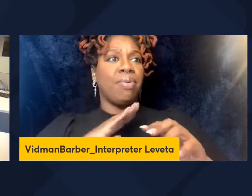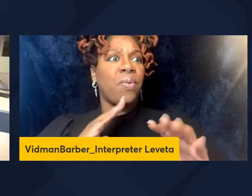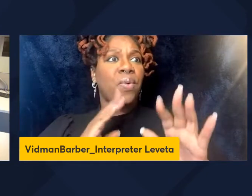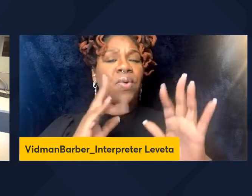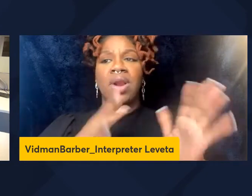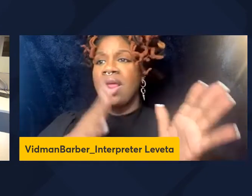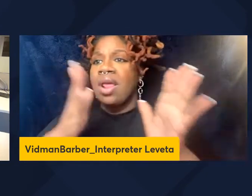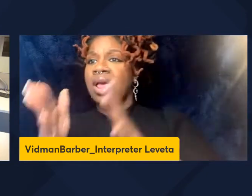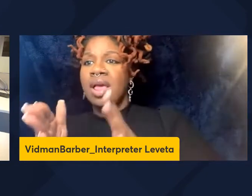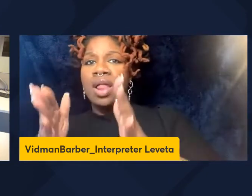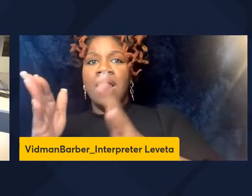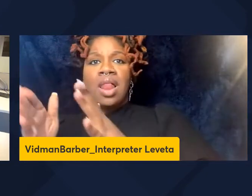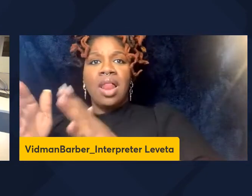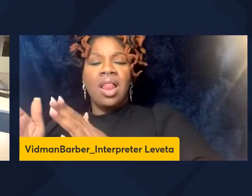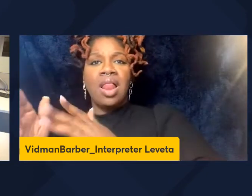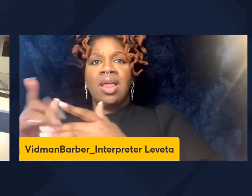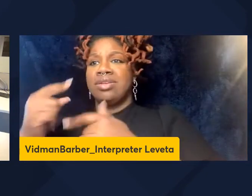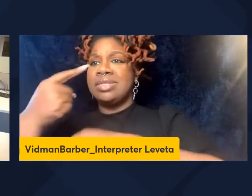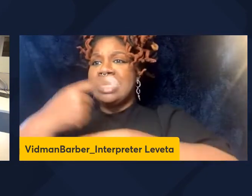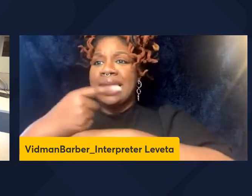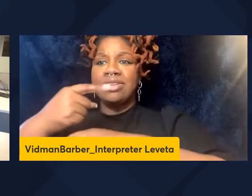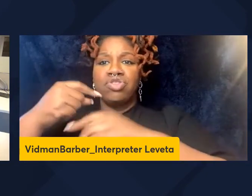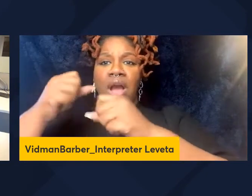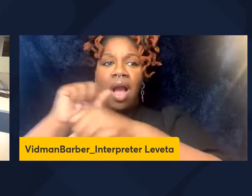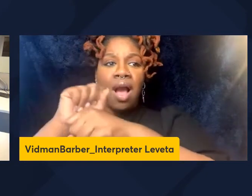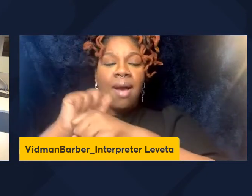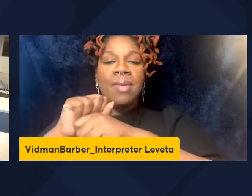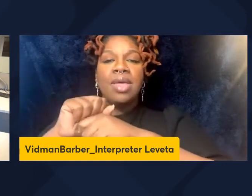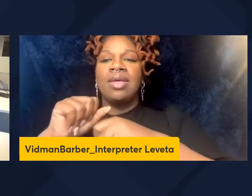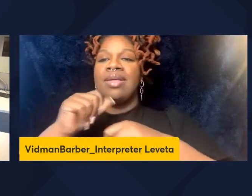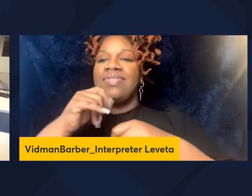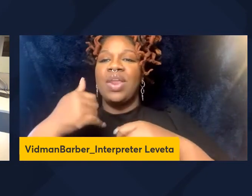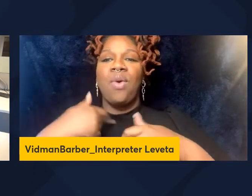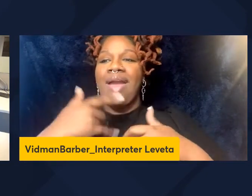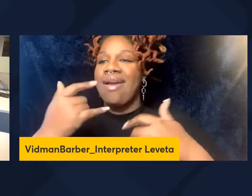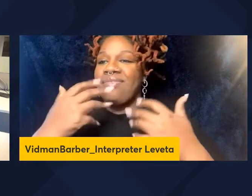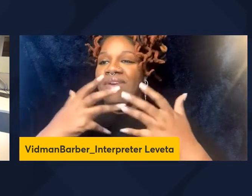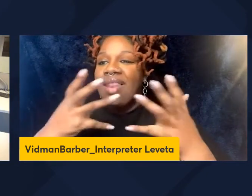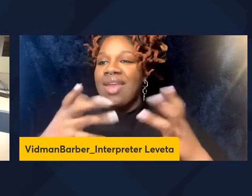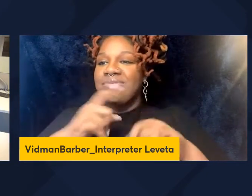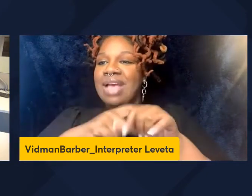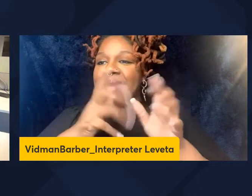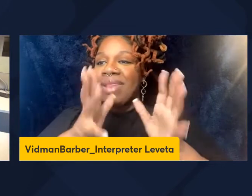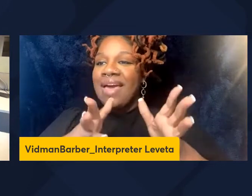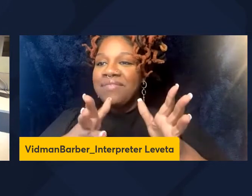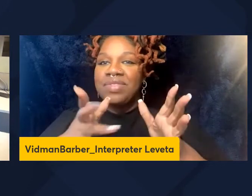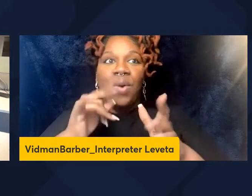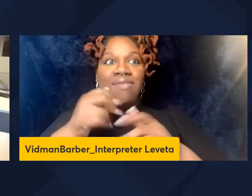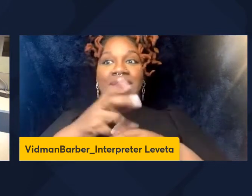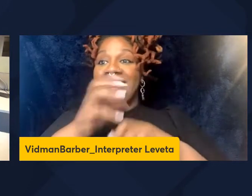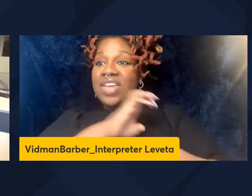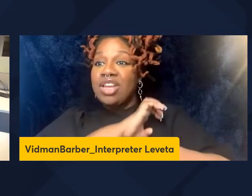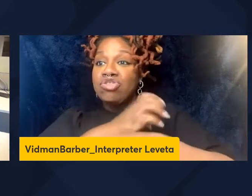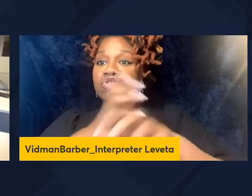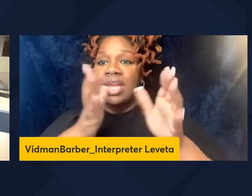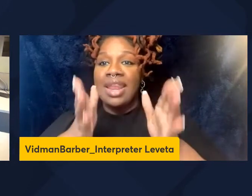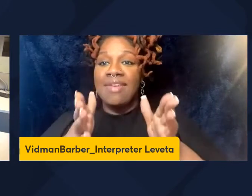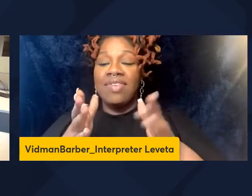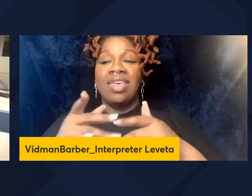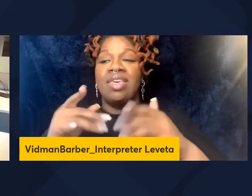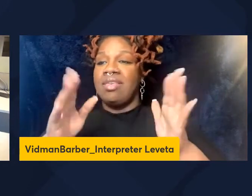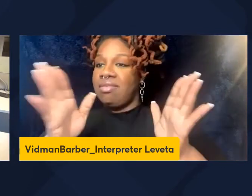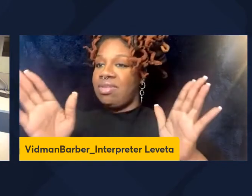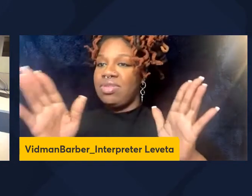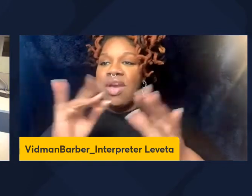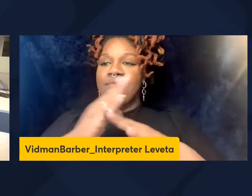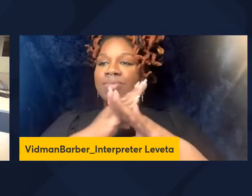lot of work. They're doing their day jobs, and so they don't have a lot of bandwidth that's available. And one thing I tell people is you need to protect your bandwidth